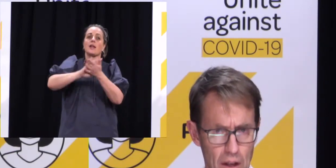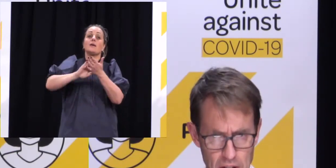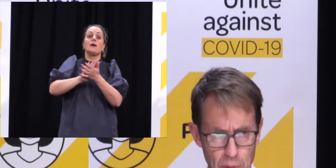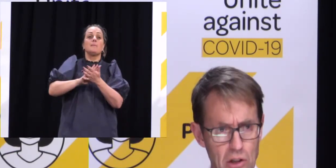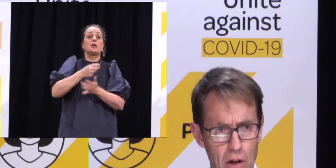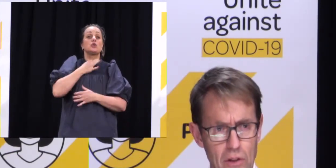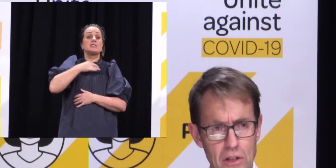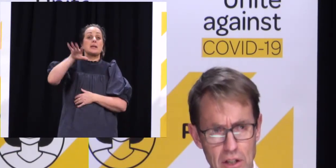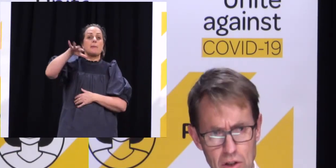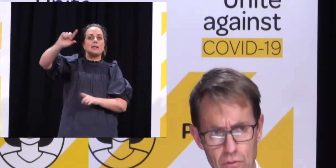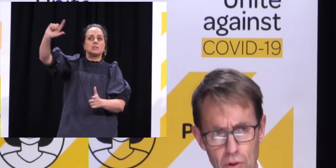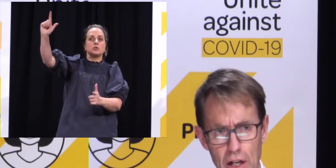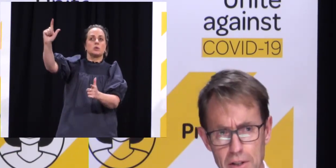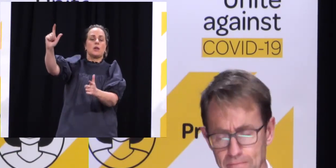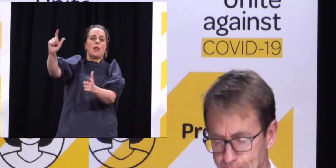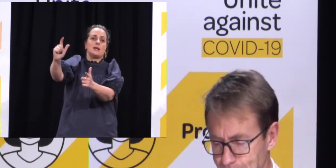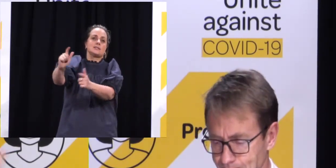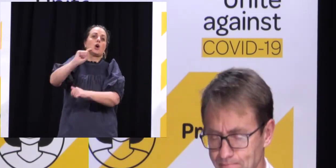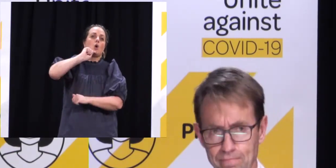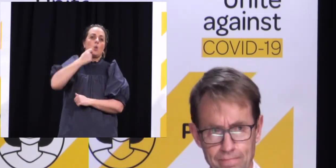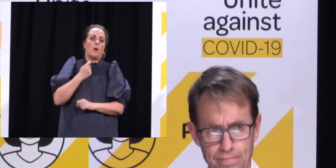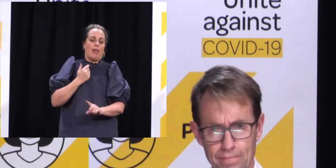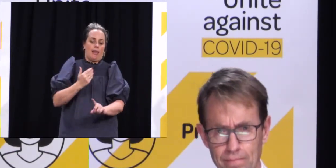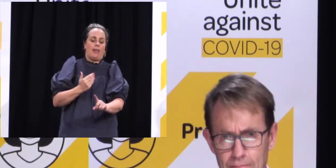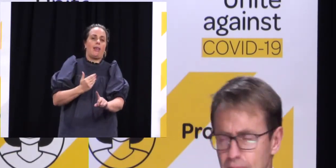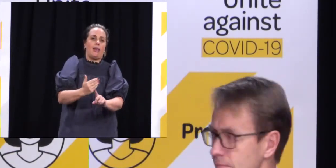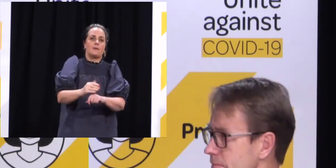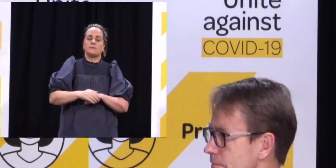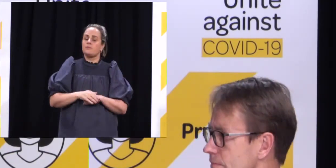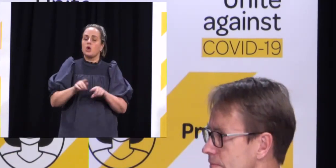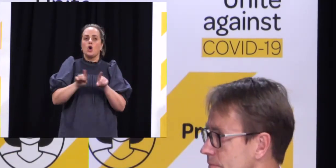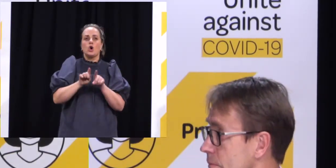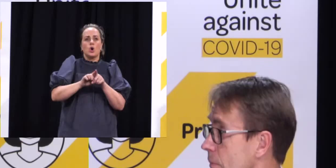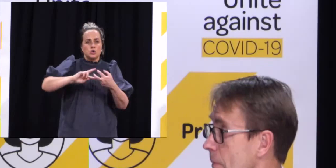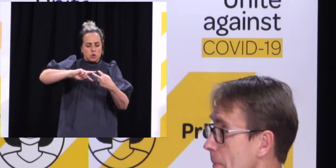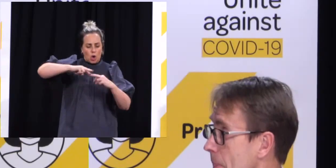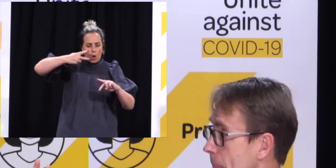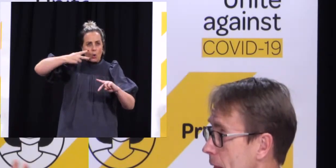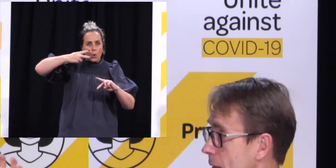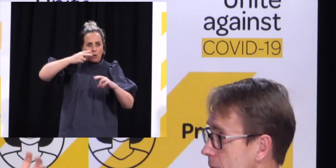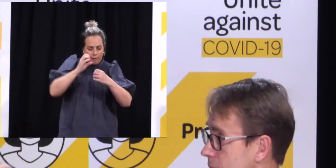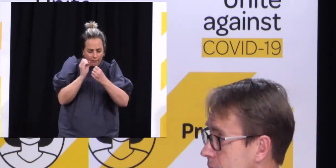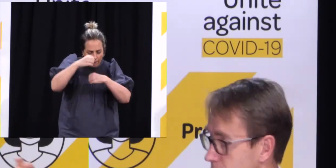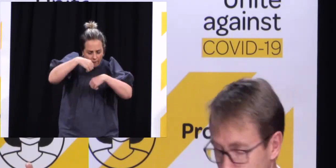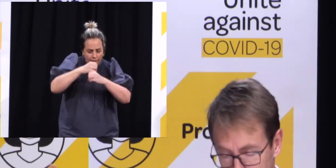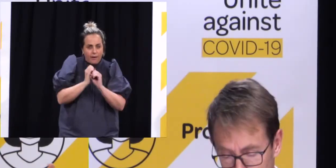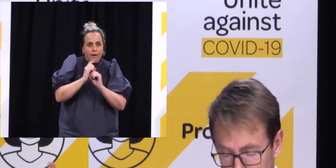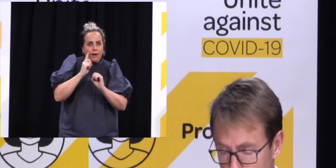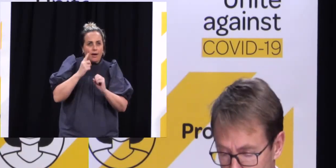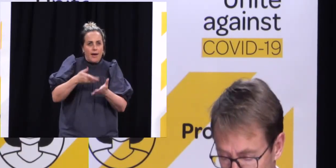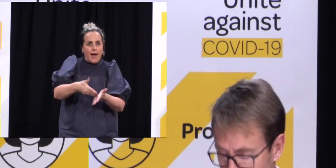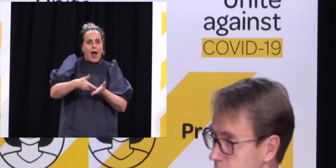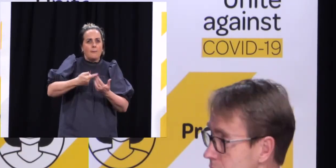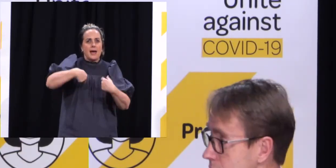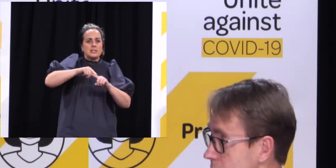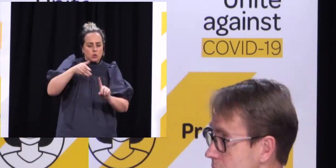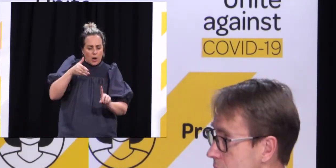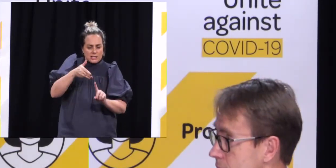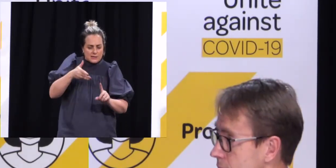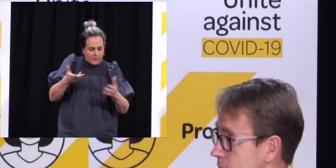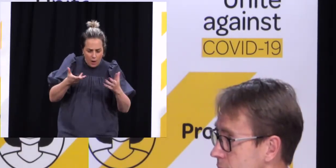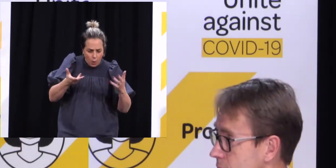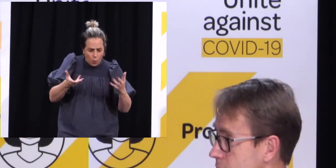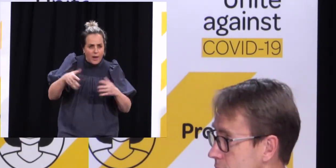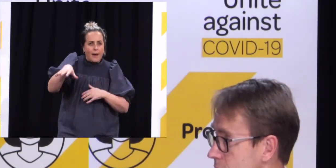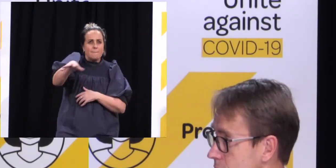interest, especially over these next few days. The one thing to add is that genome sequencing does give us an overlay to help us identify those different clusters as well. And at